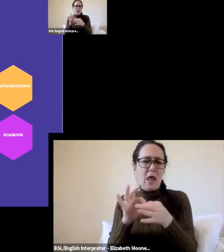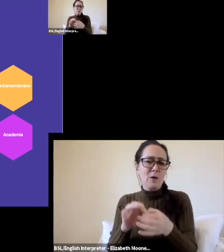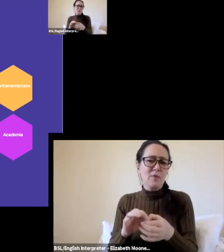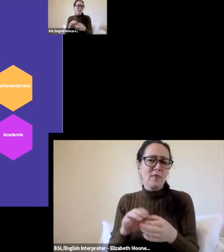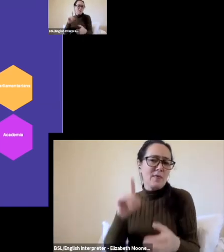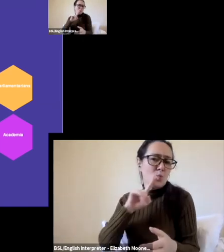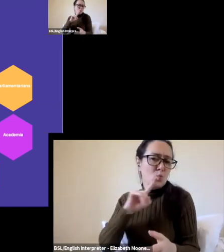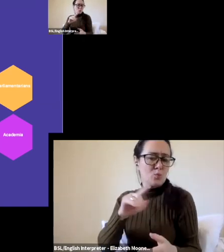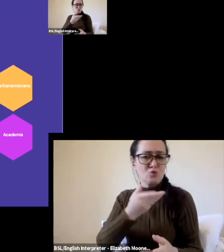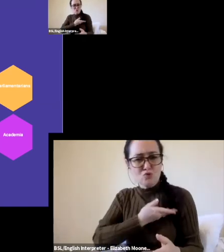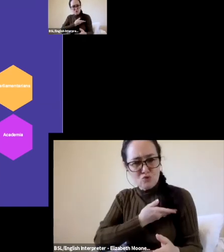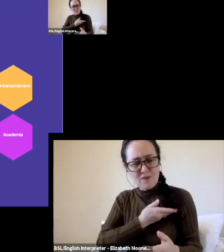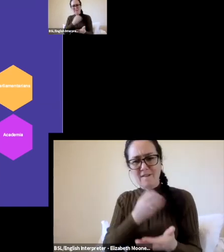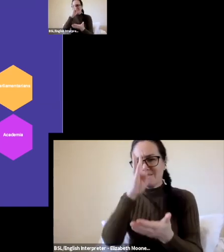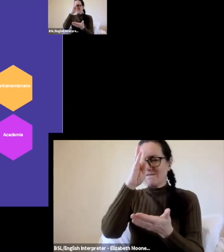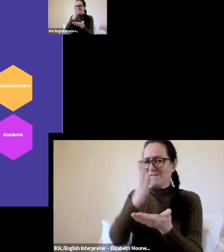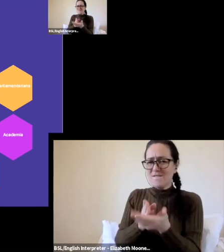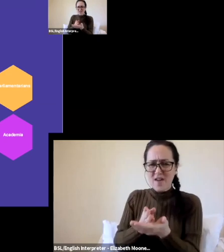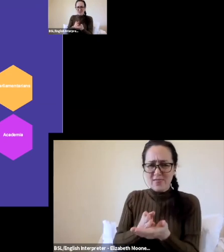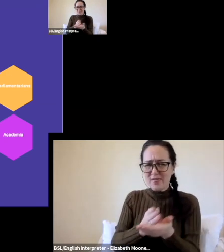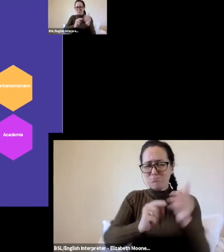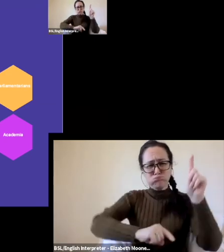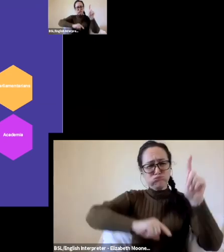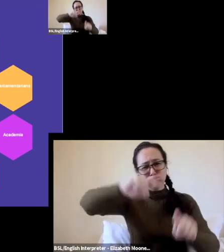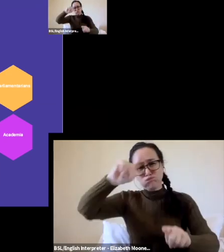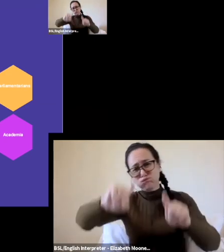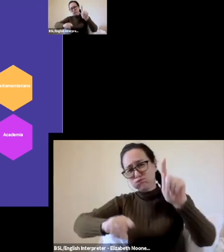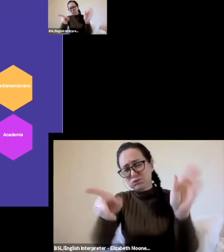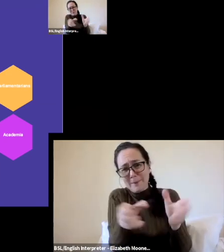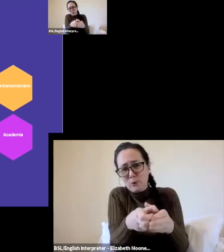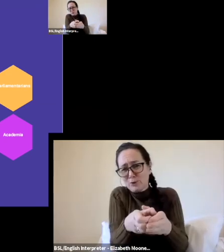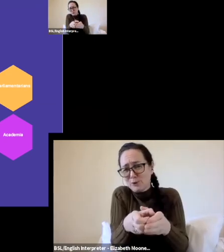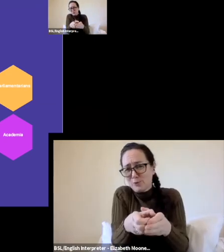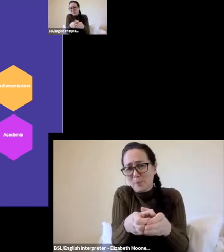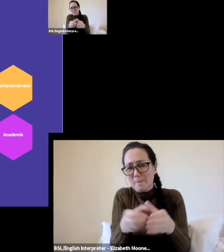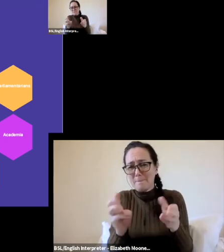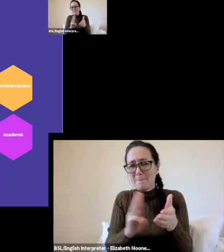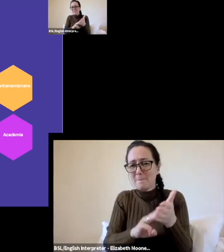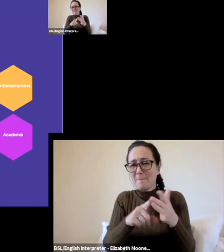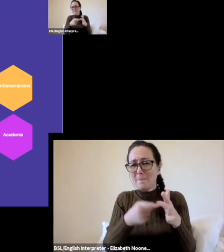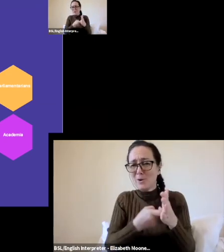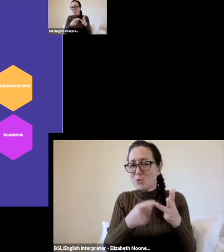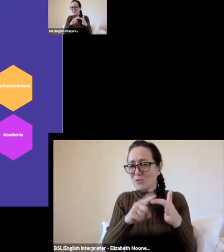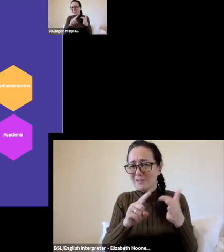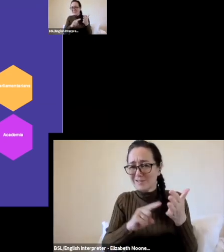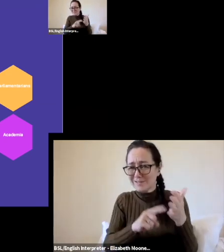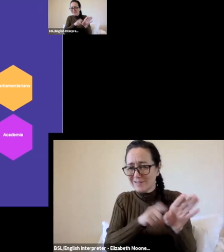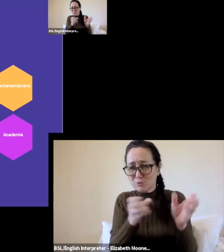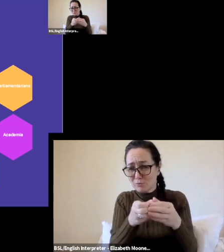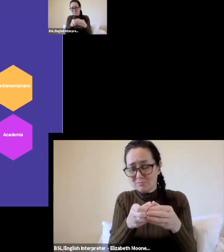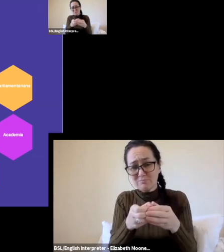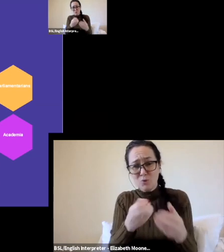faith-based organizations, any type of minority groups, but also trade unions. All of these